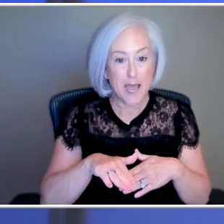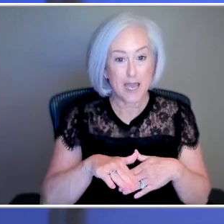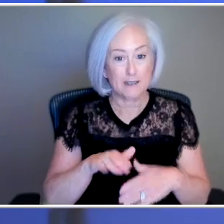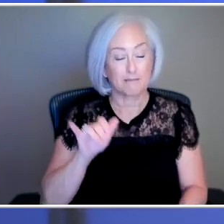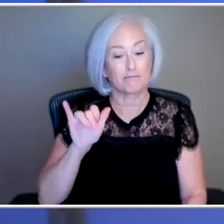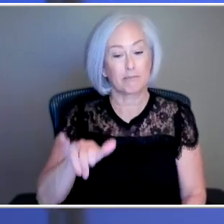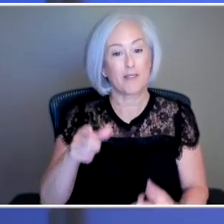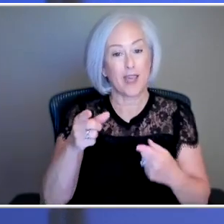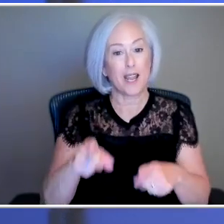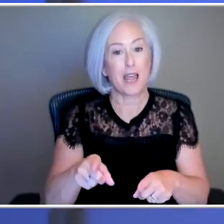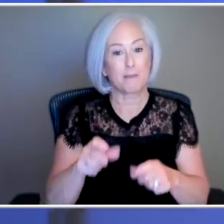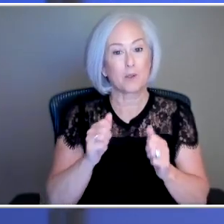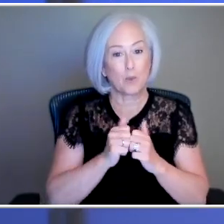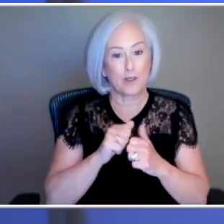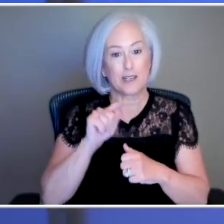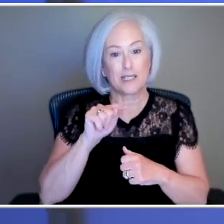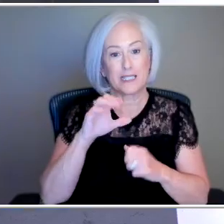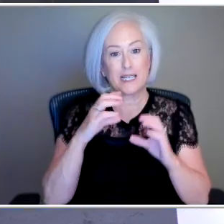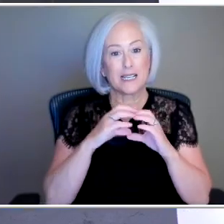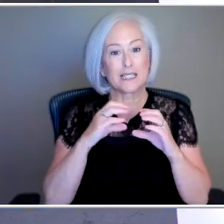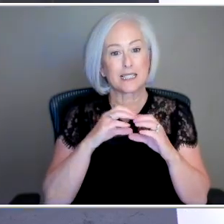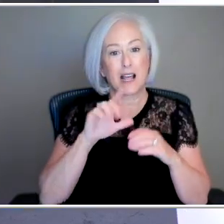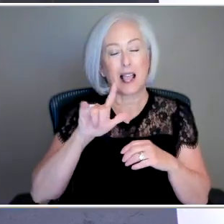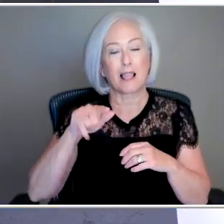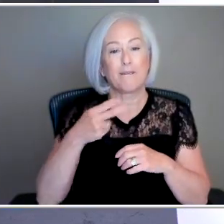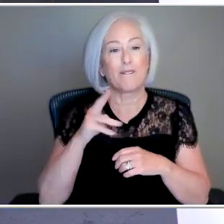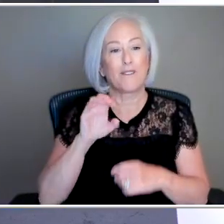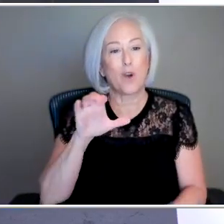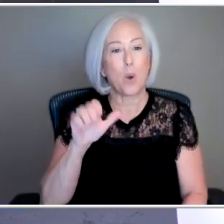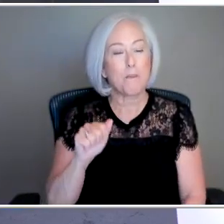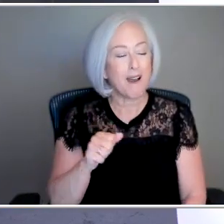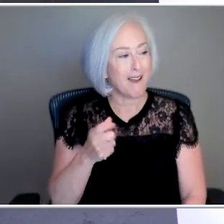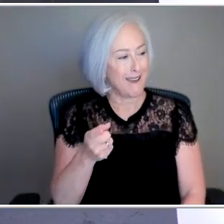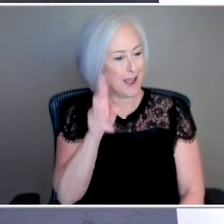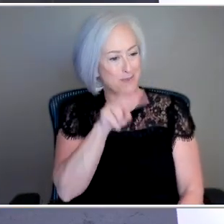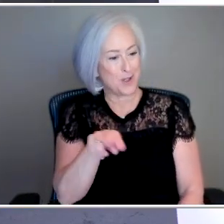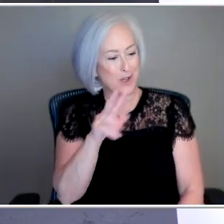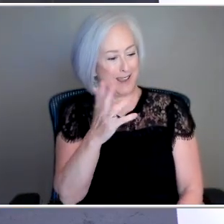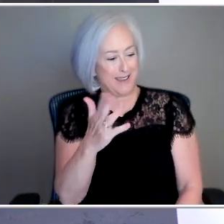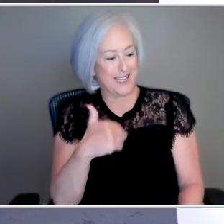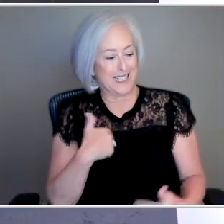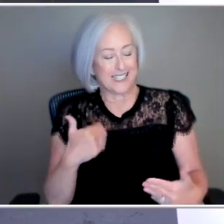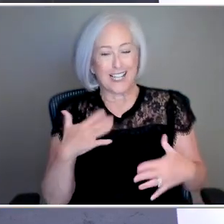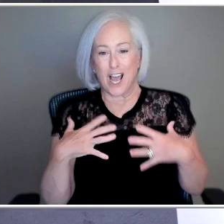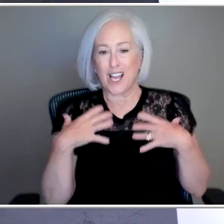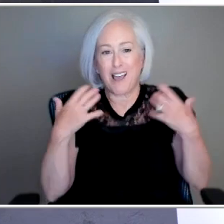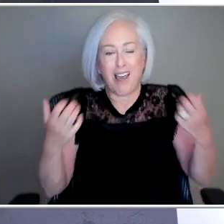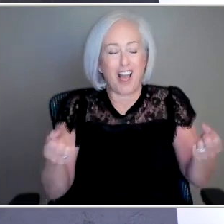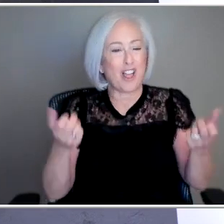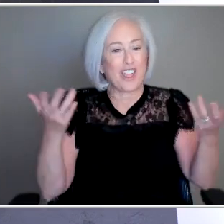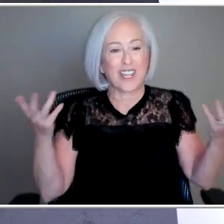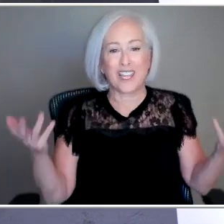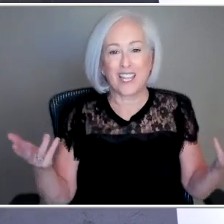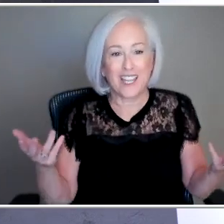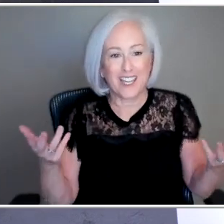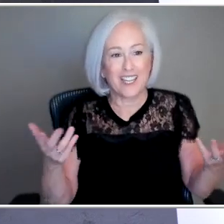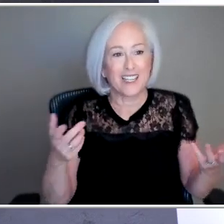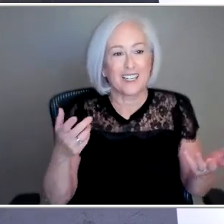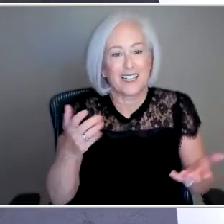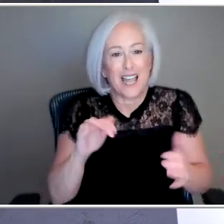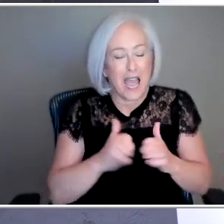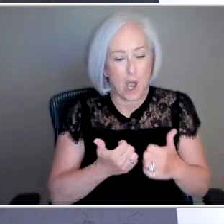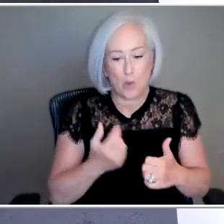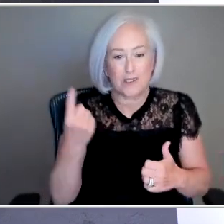T-cell lymphoma. Well, and that's what I'm looking at. Adrian looks so young, healthy. Yes. Is there anything that would have, tipped them off that this was going